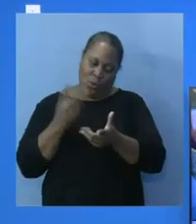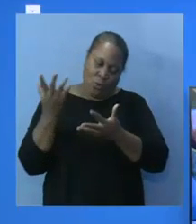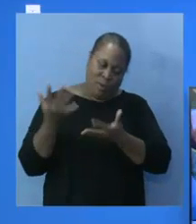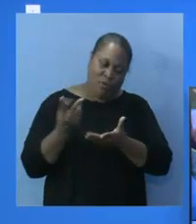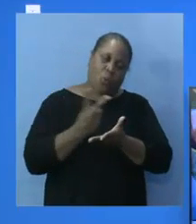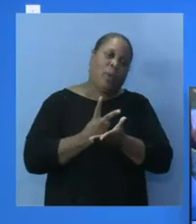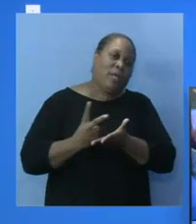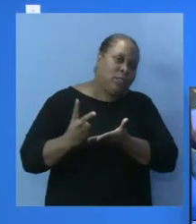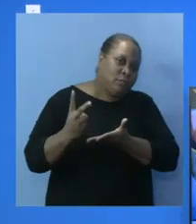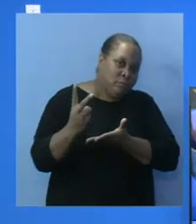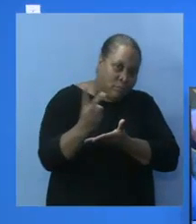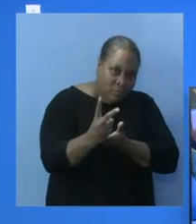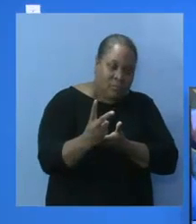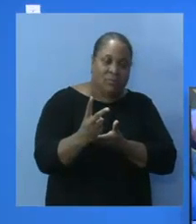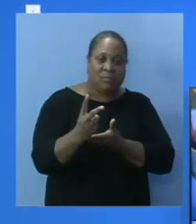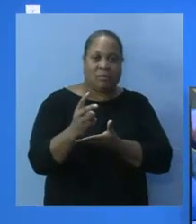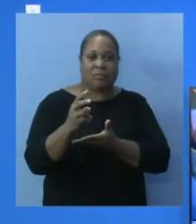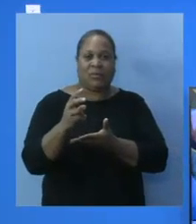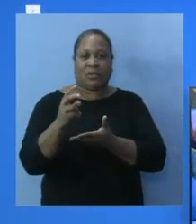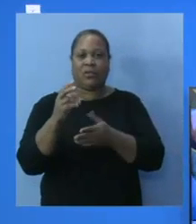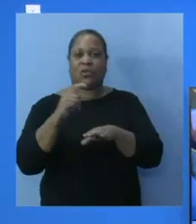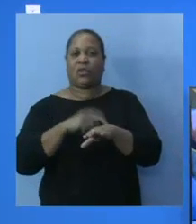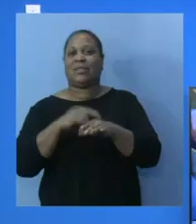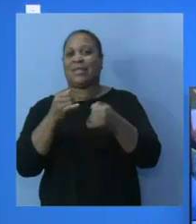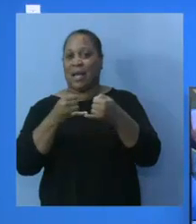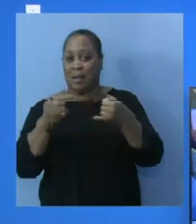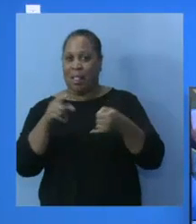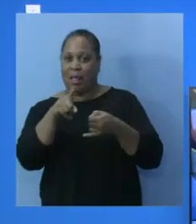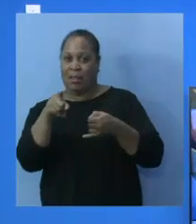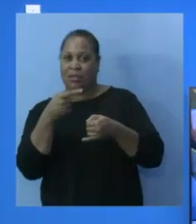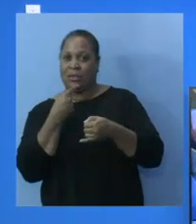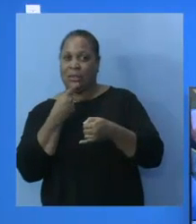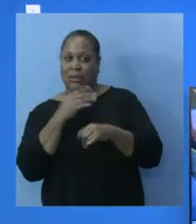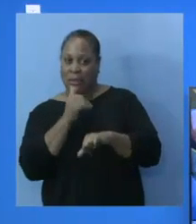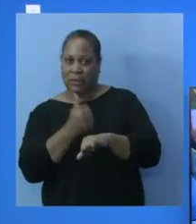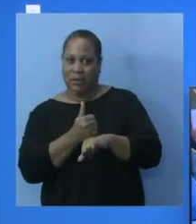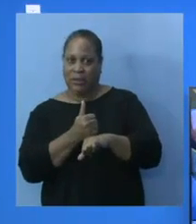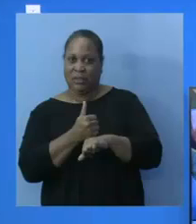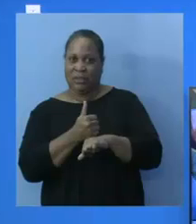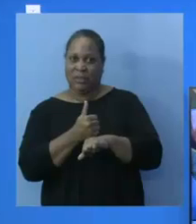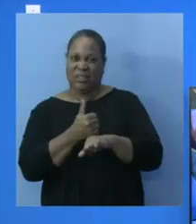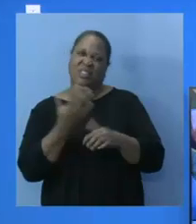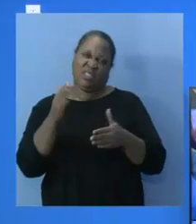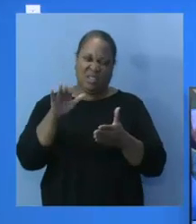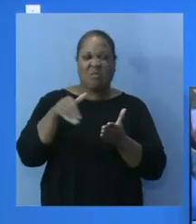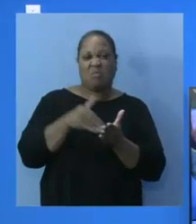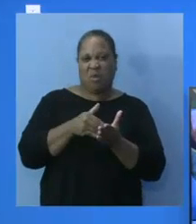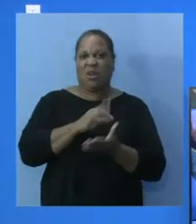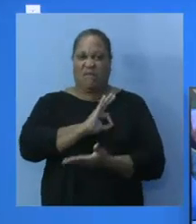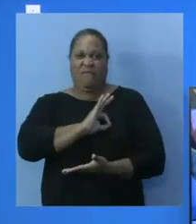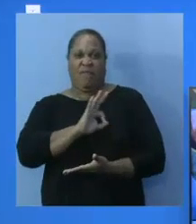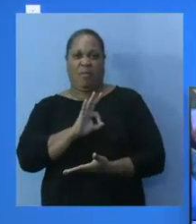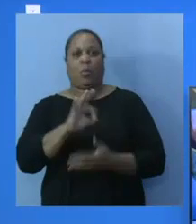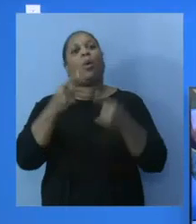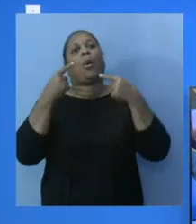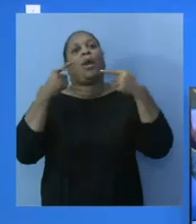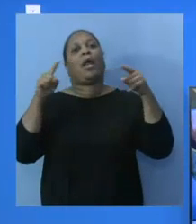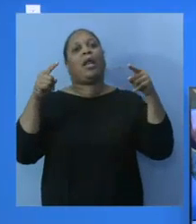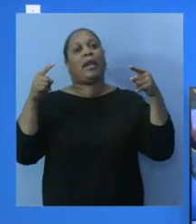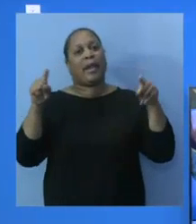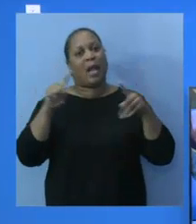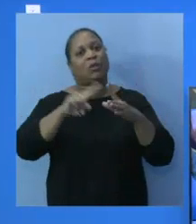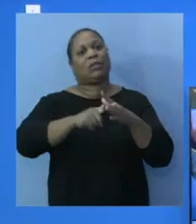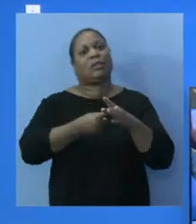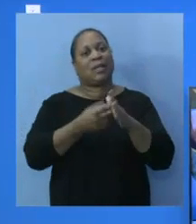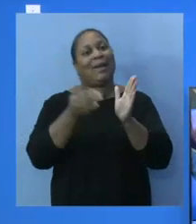introduction of those matters of which you have laid out will be regarding the middle of February. So we'll be able to announce the implementation. It will